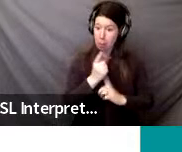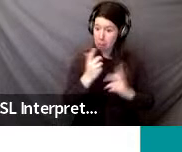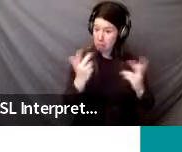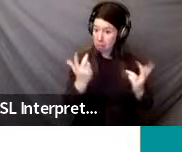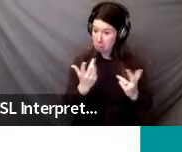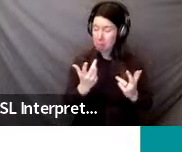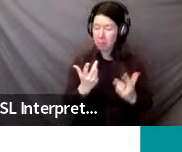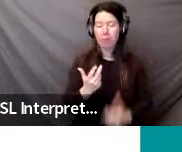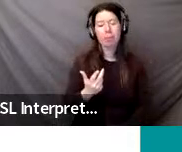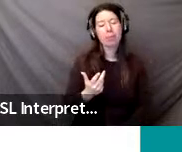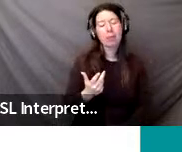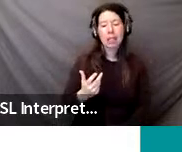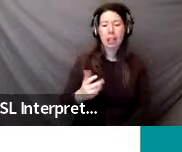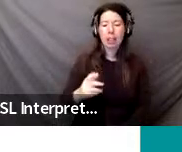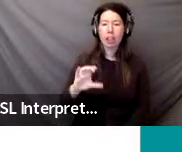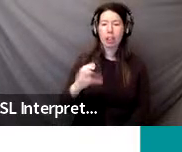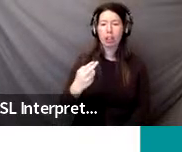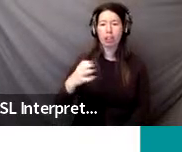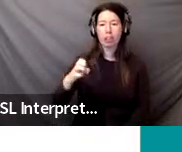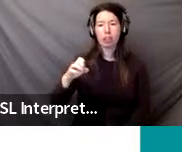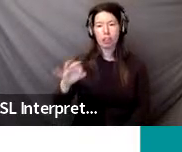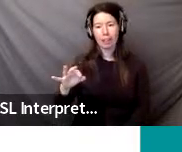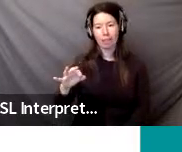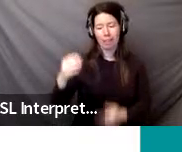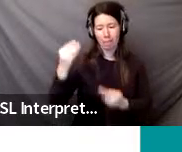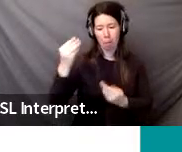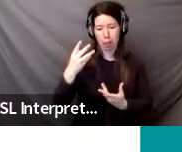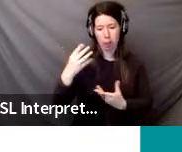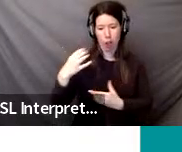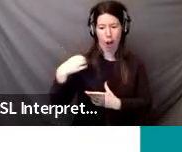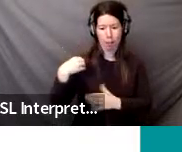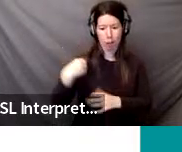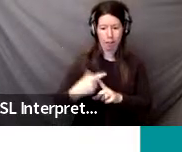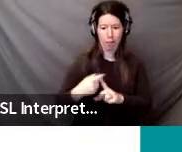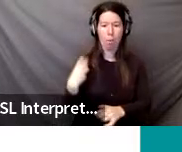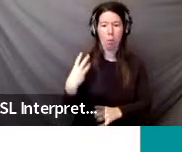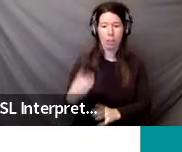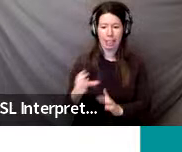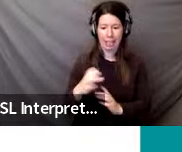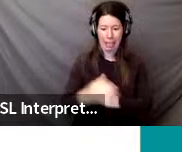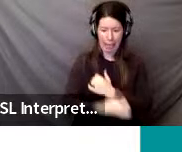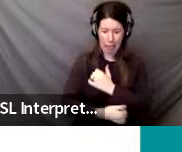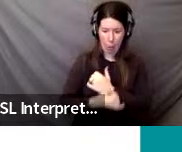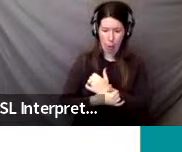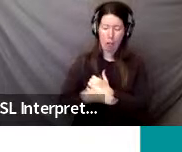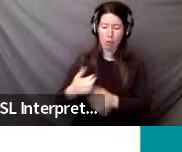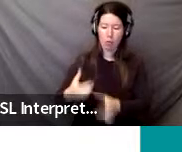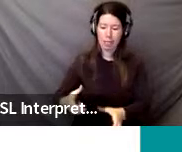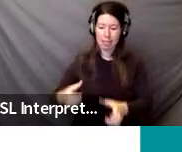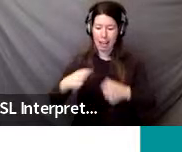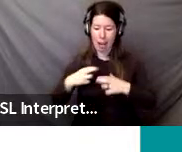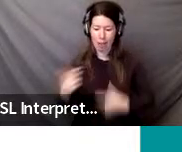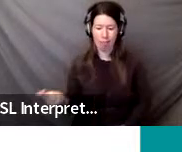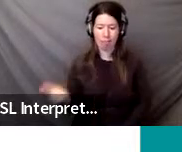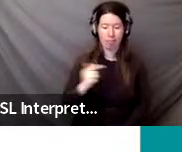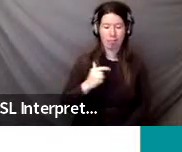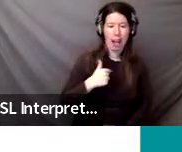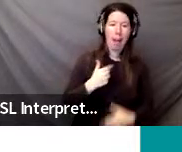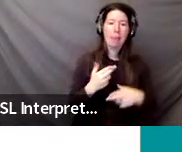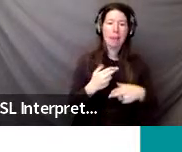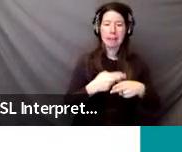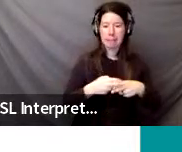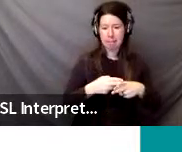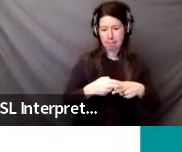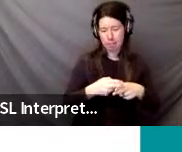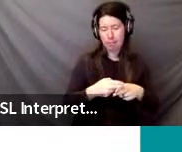the Chief Information Officer of Washington County has retired, and I am now the interim CIO for Washington County.